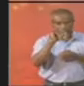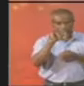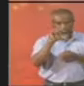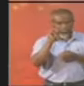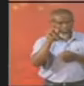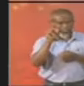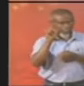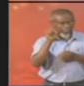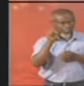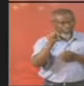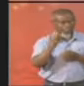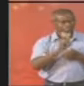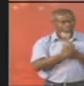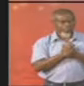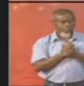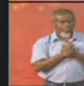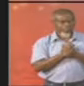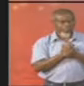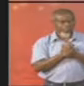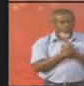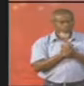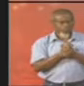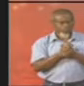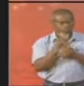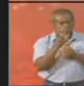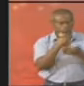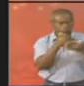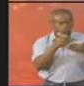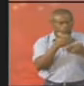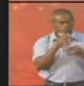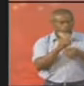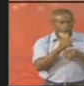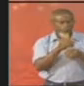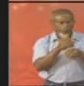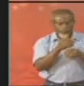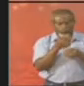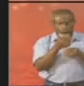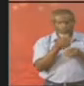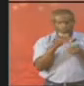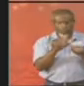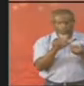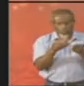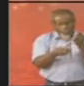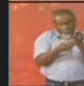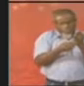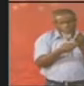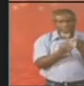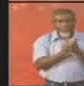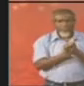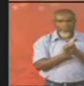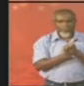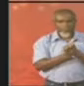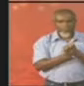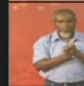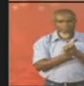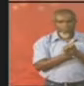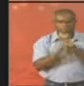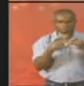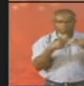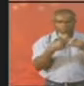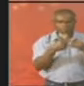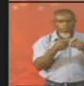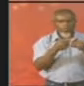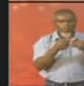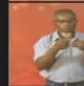to Fiola's questions. The whole issue of our COVID cases being reported